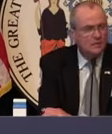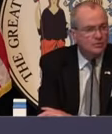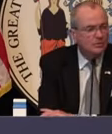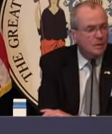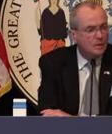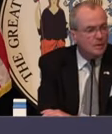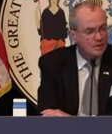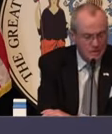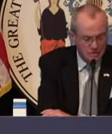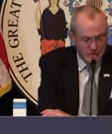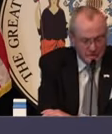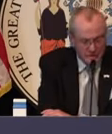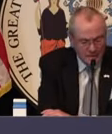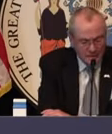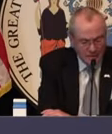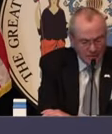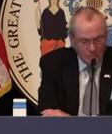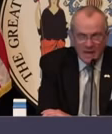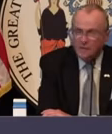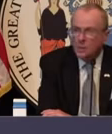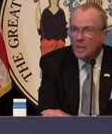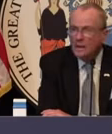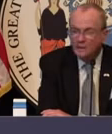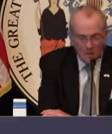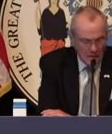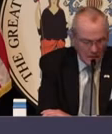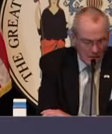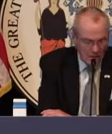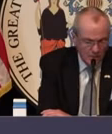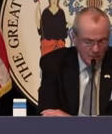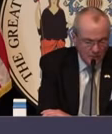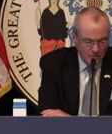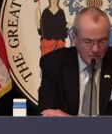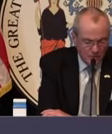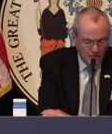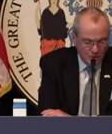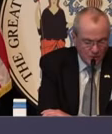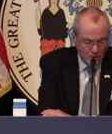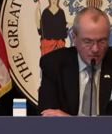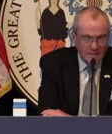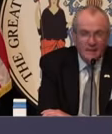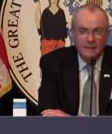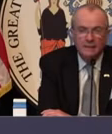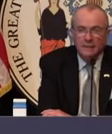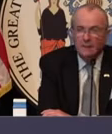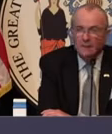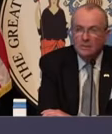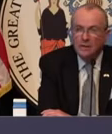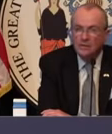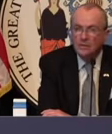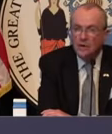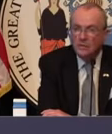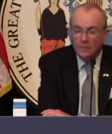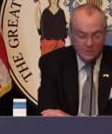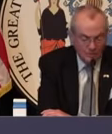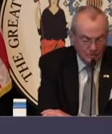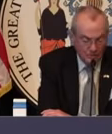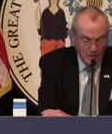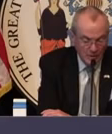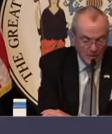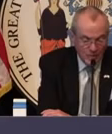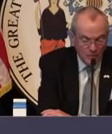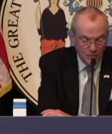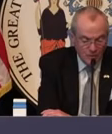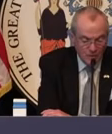3 governors since we were together yesterday. Governor Mike DeWine in Ohio, Governor Steve Bullock in Montana, and Governor Jared